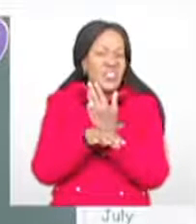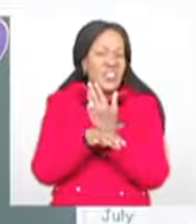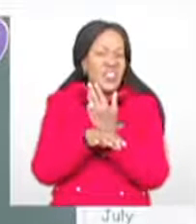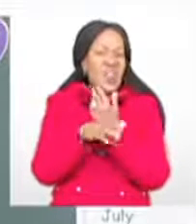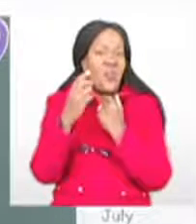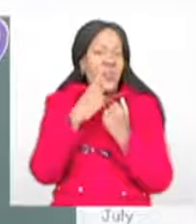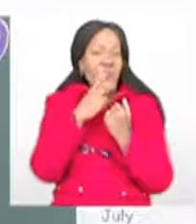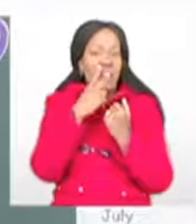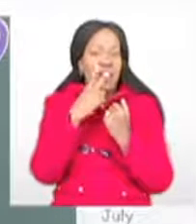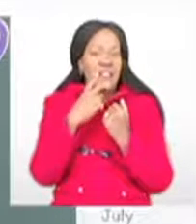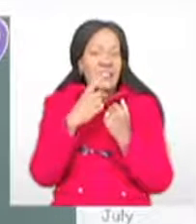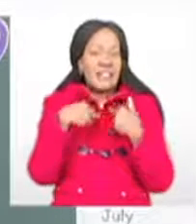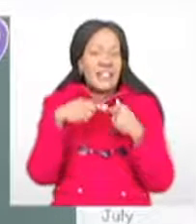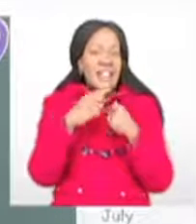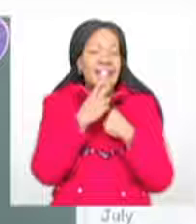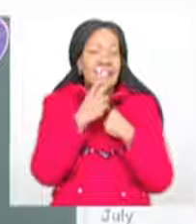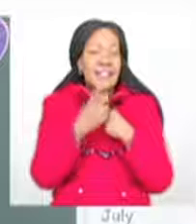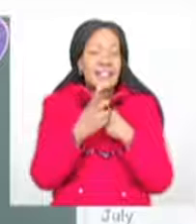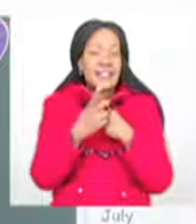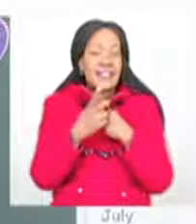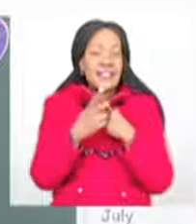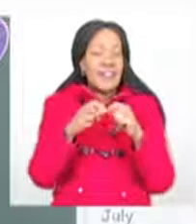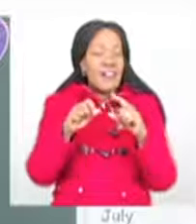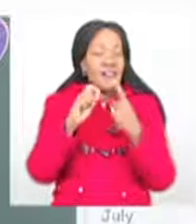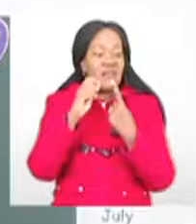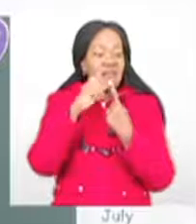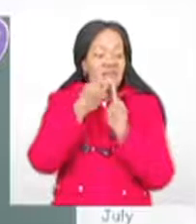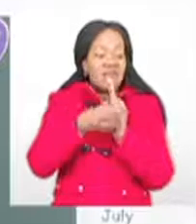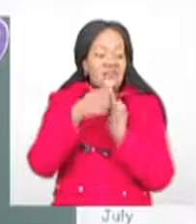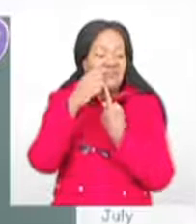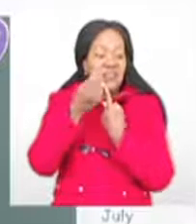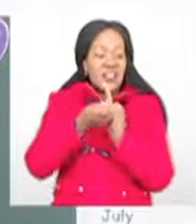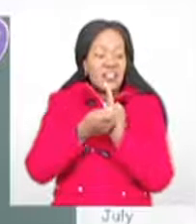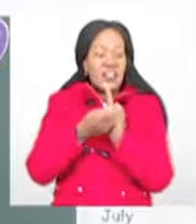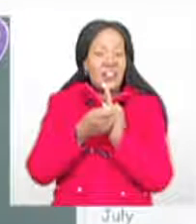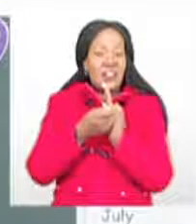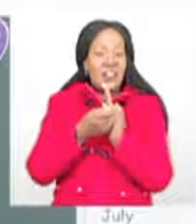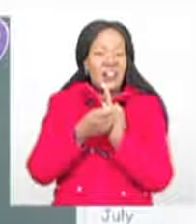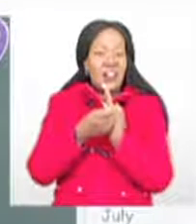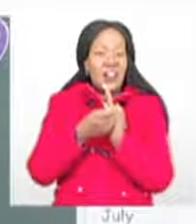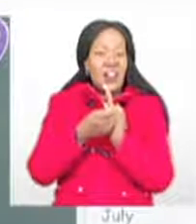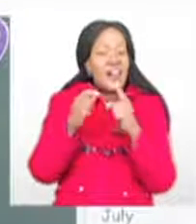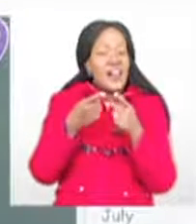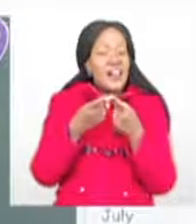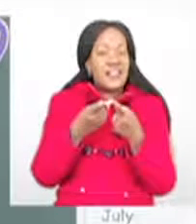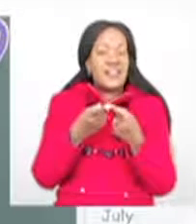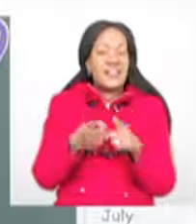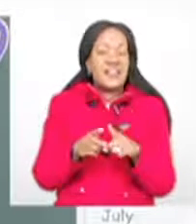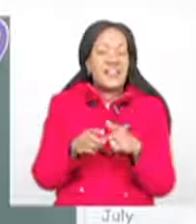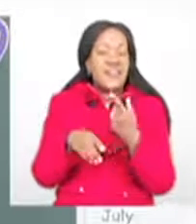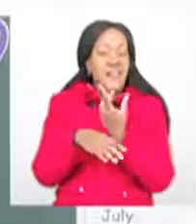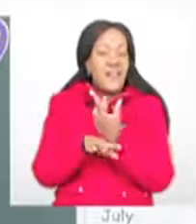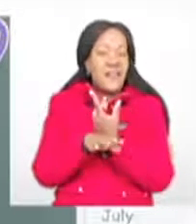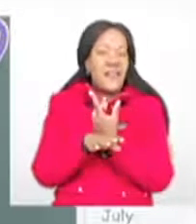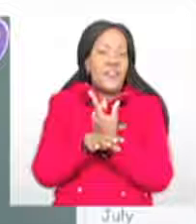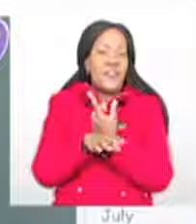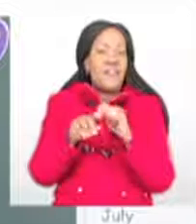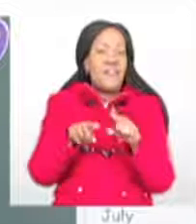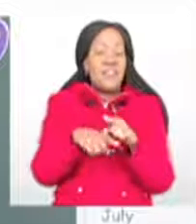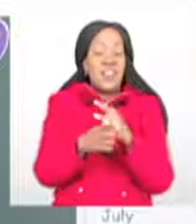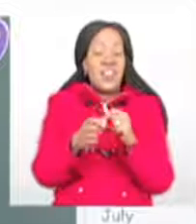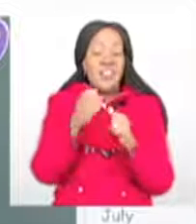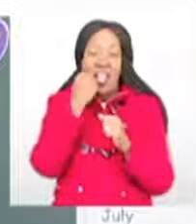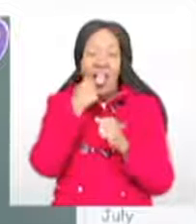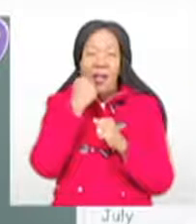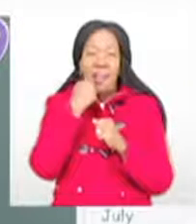can see the banana is different. It is a different kind of fruit from the